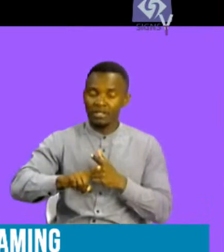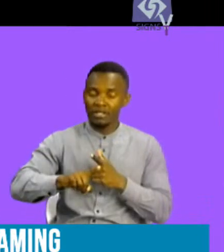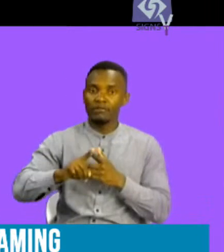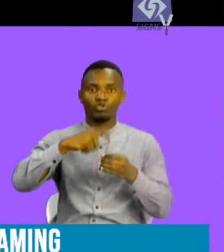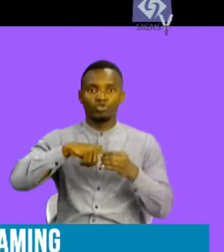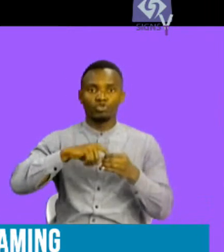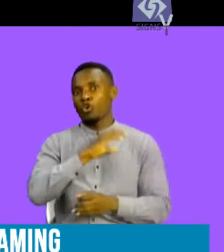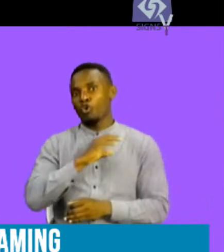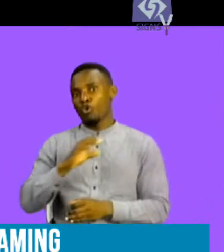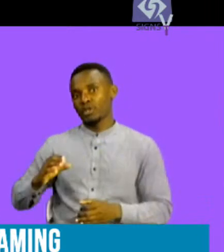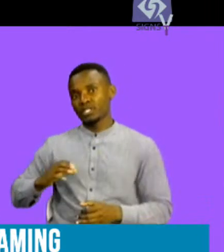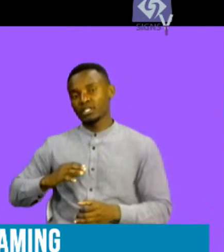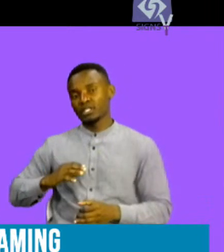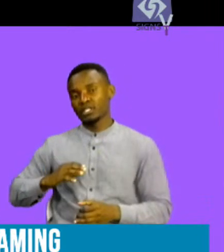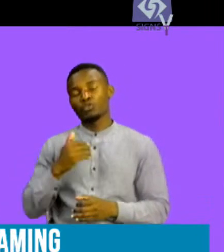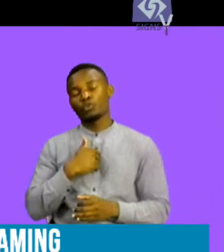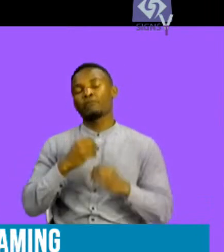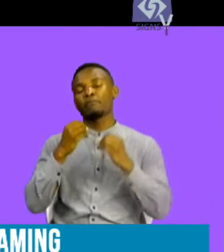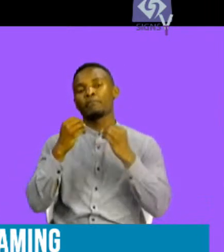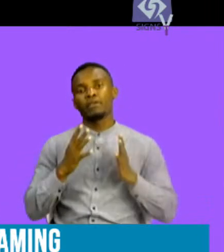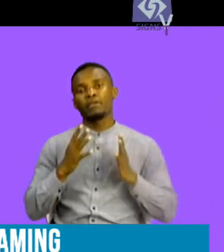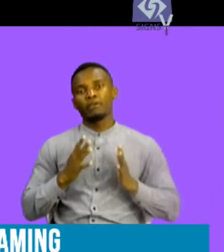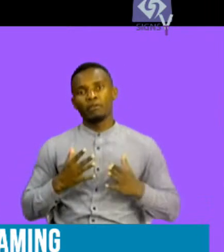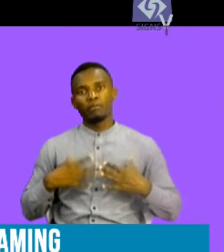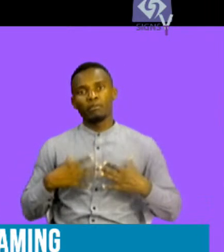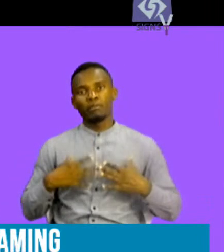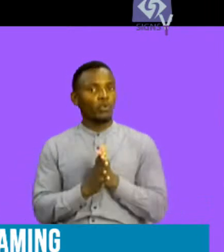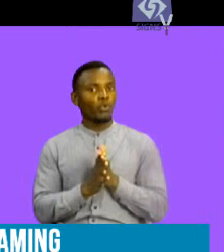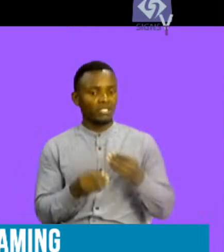committee. So we have quite a number. We have founders of